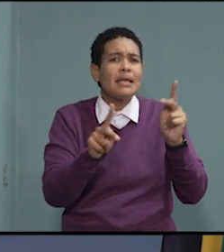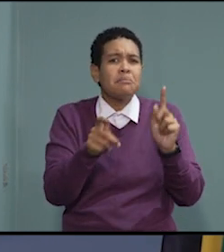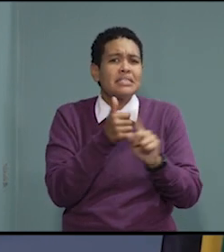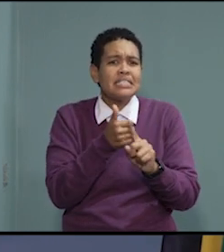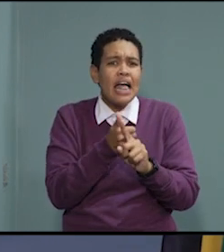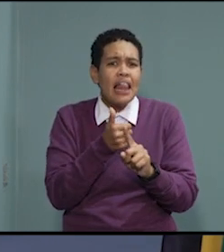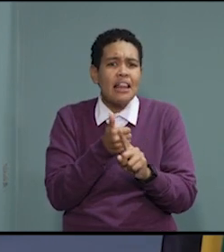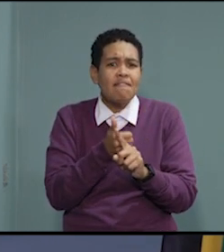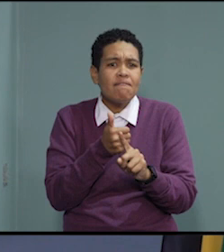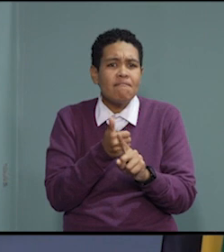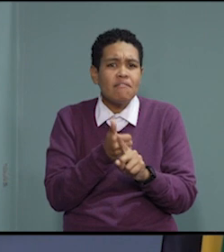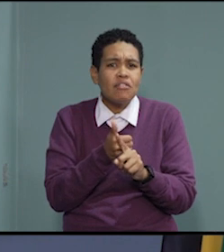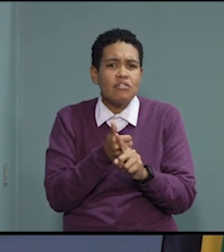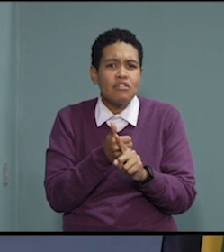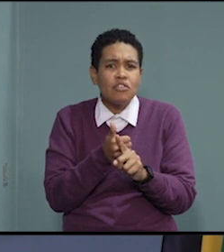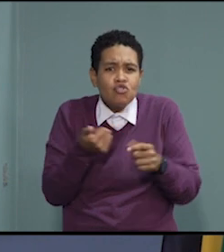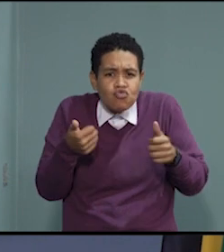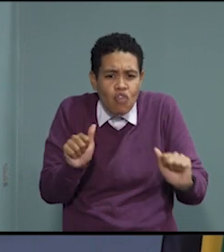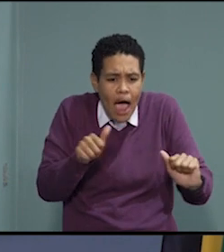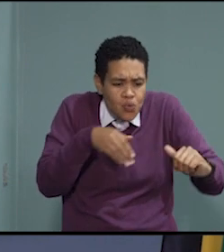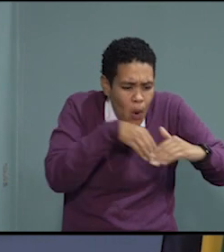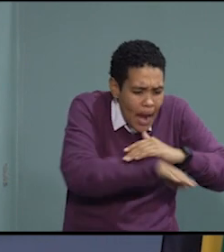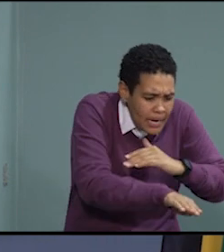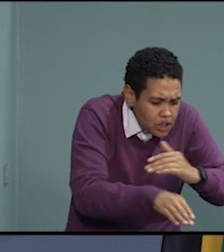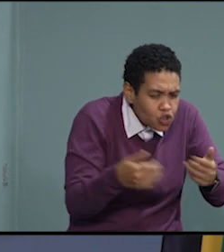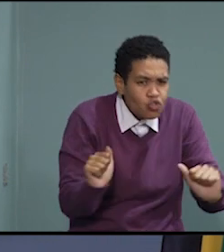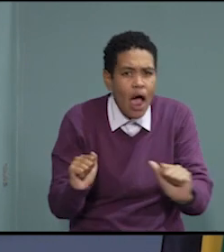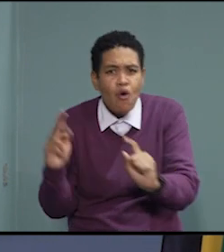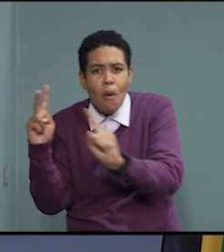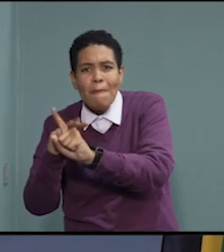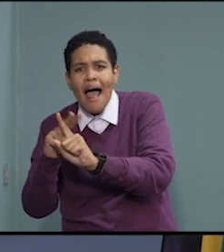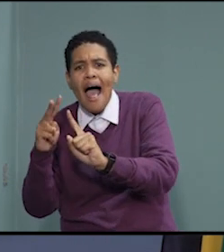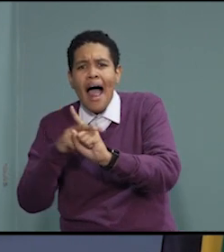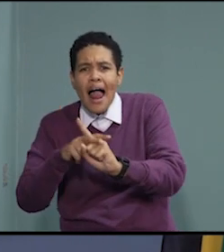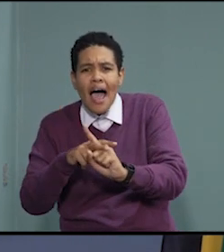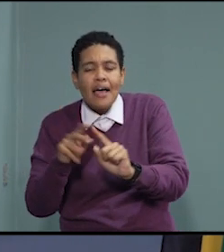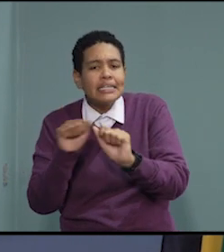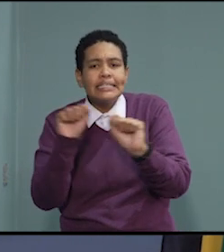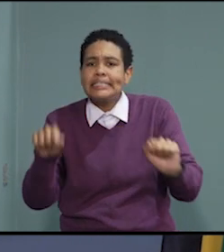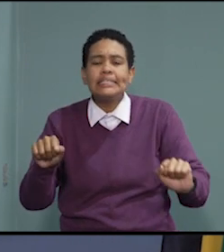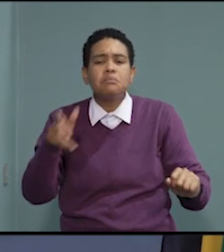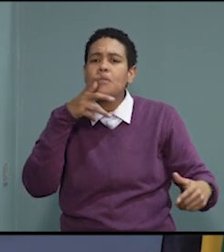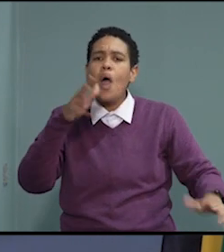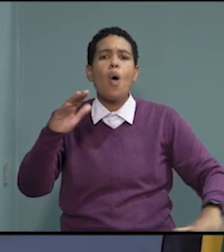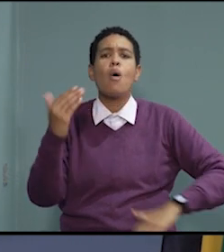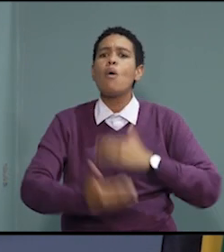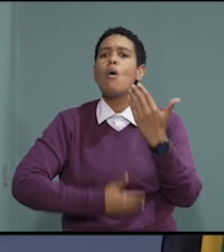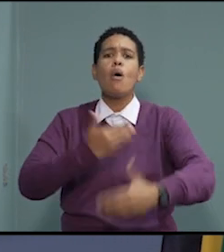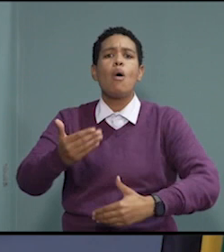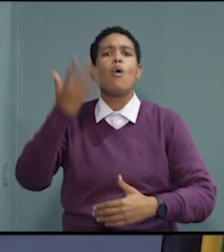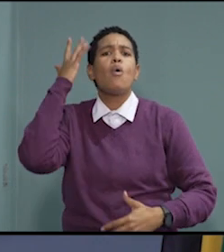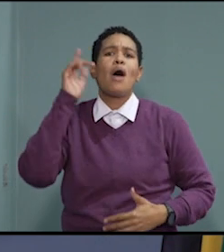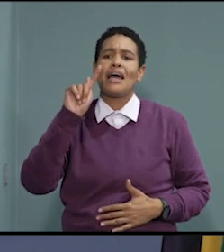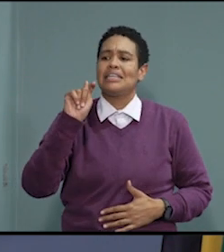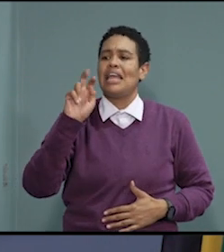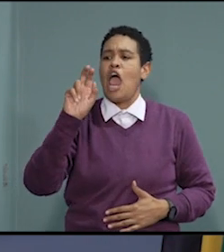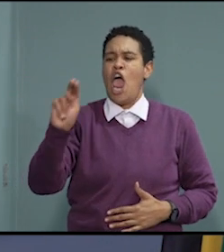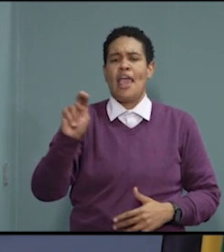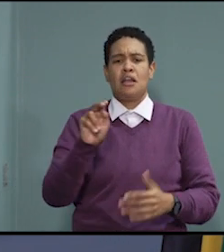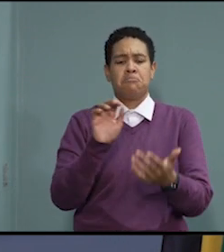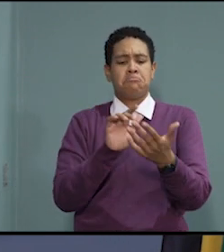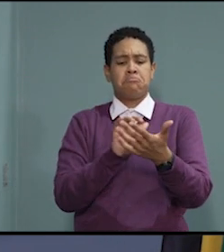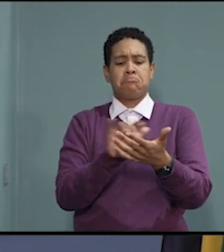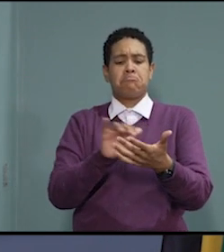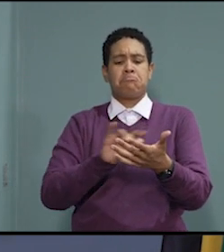tried to enter and to apply, and the system doesn't allow them to proceed because the TRN that they have